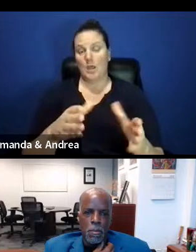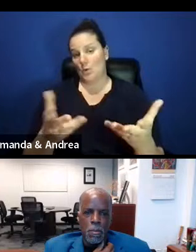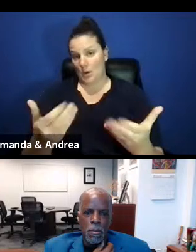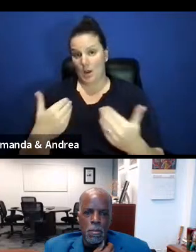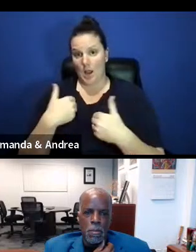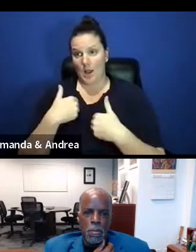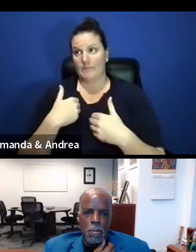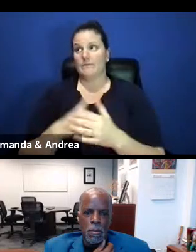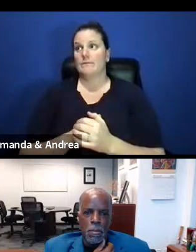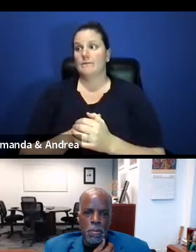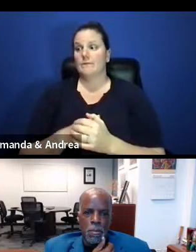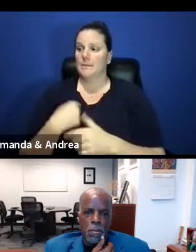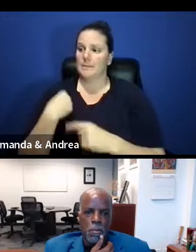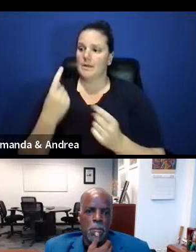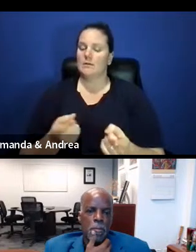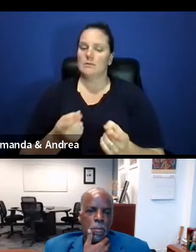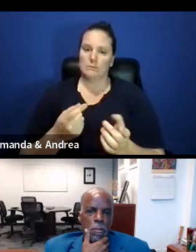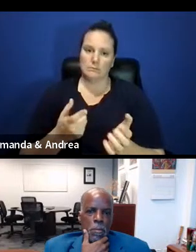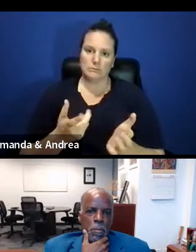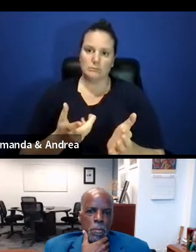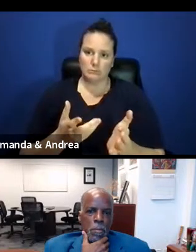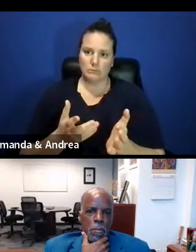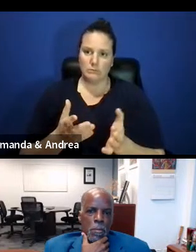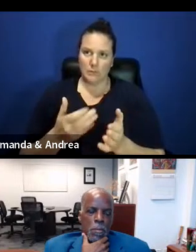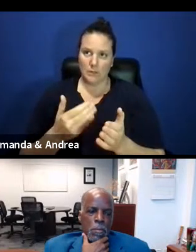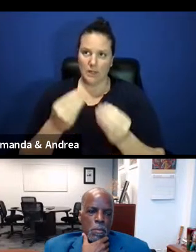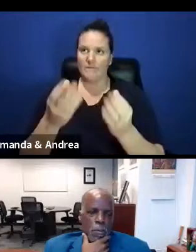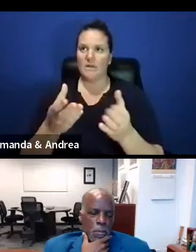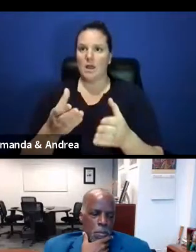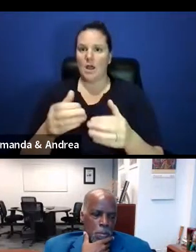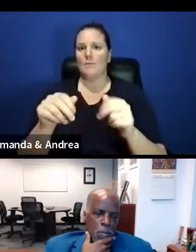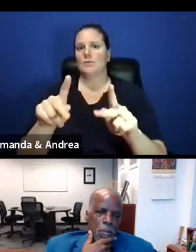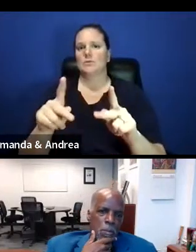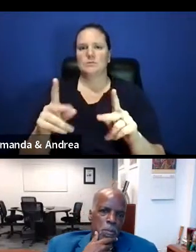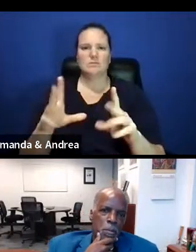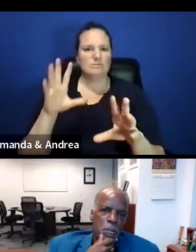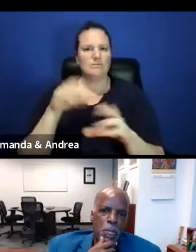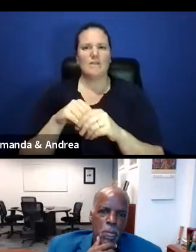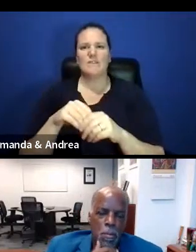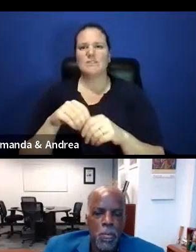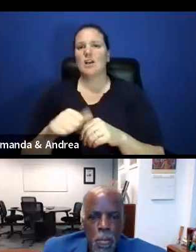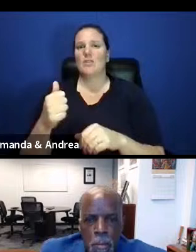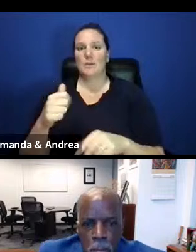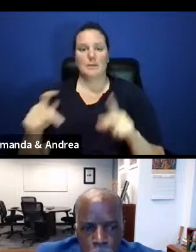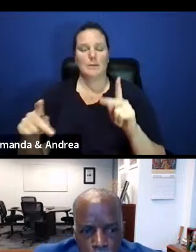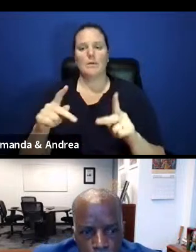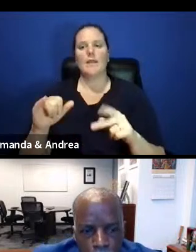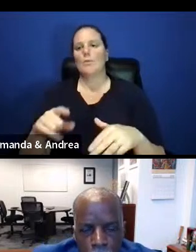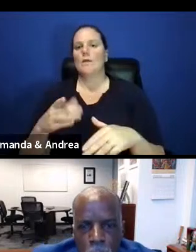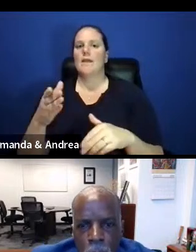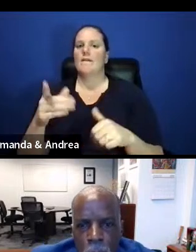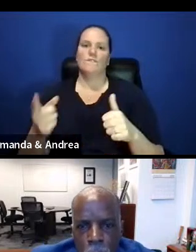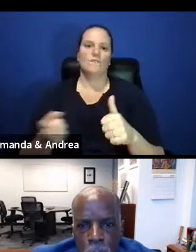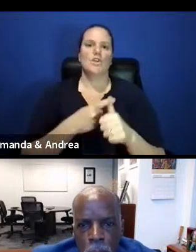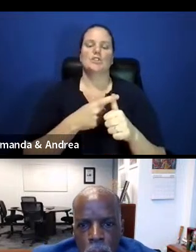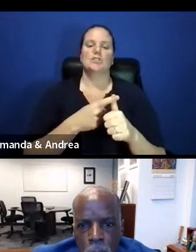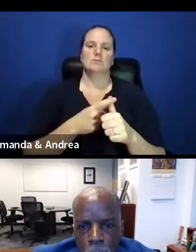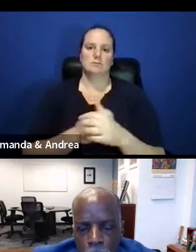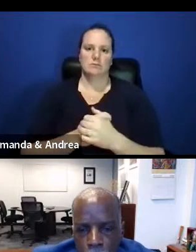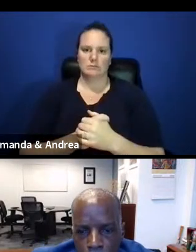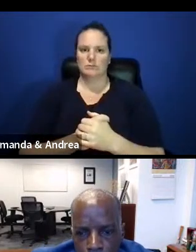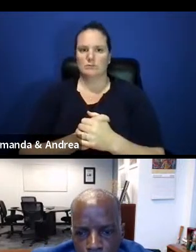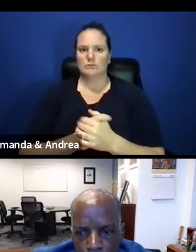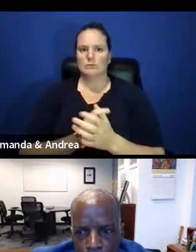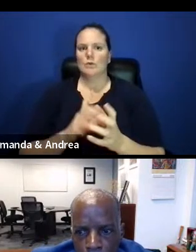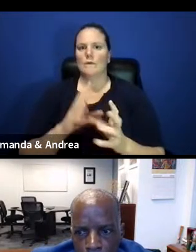been, you know, afforded the opportunity to be as invested as others, that they were there first to be able to